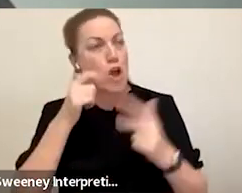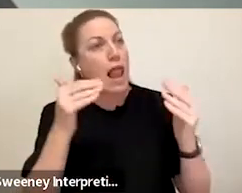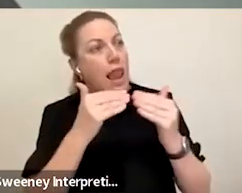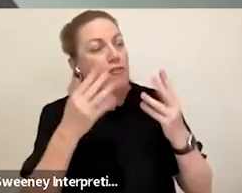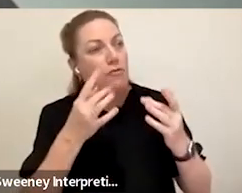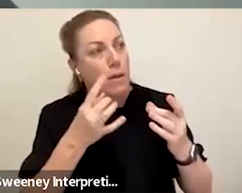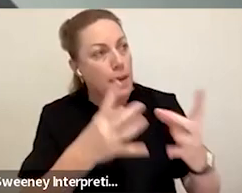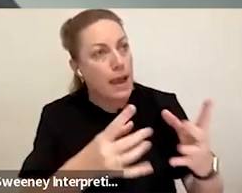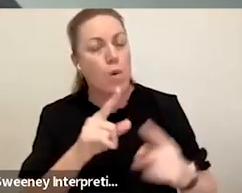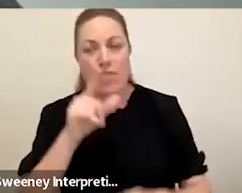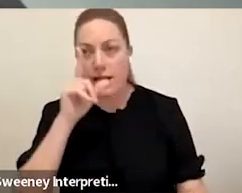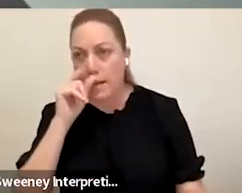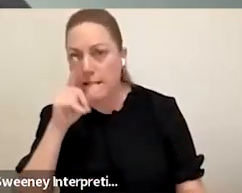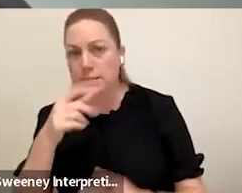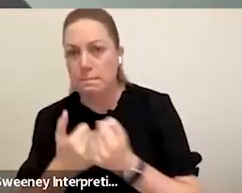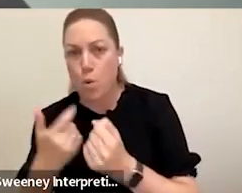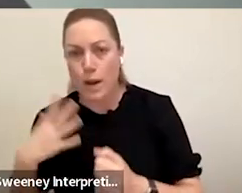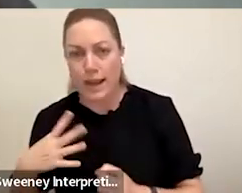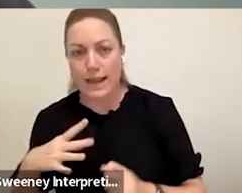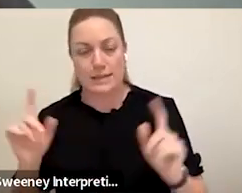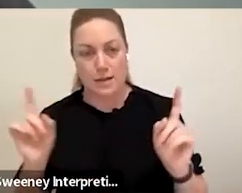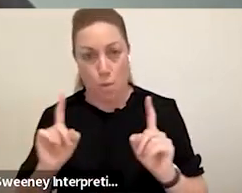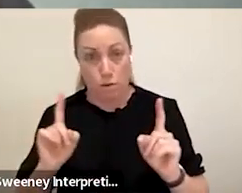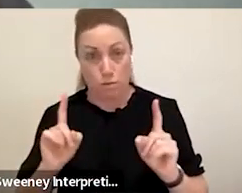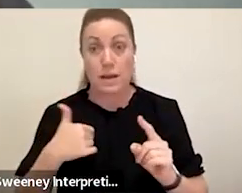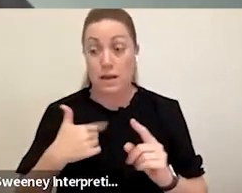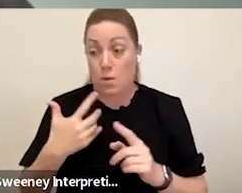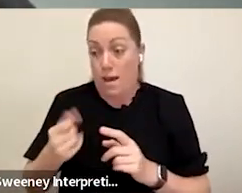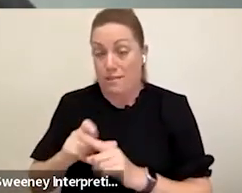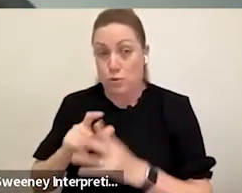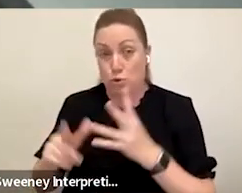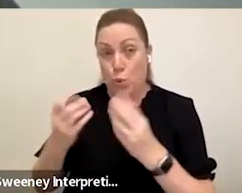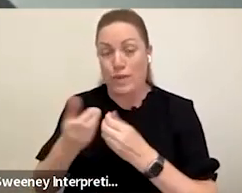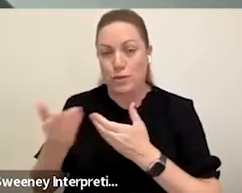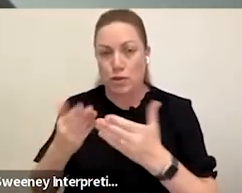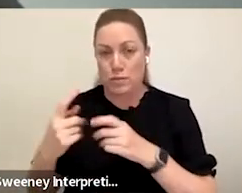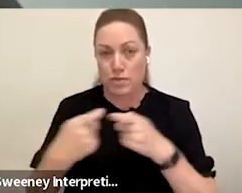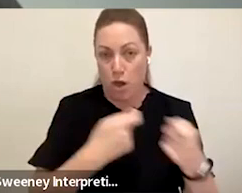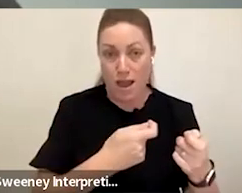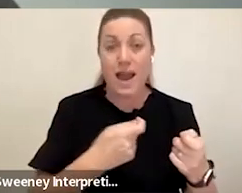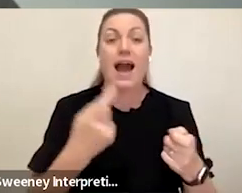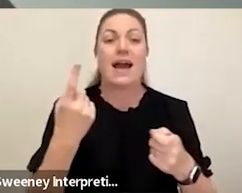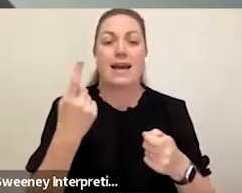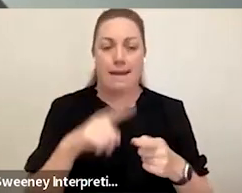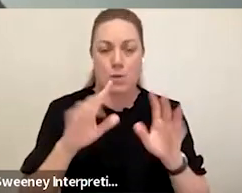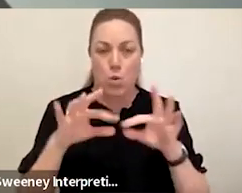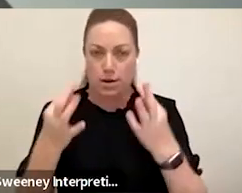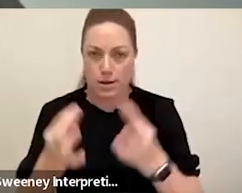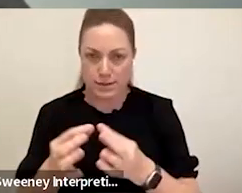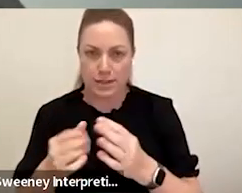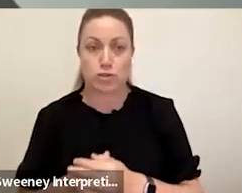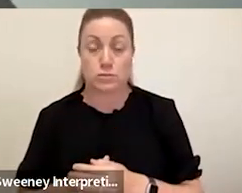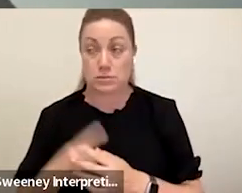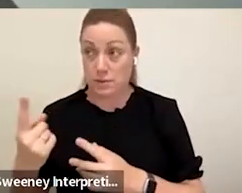support needs. But we've also been doing that with service providers and organizations to look at how prepared our services that provide that support